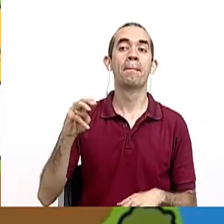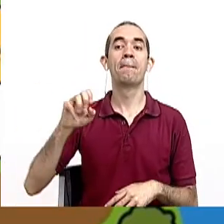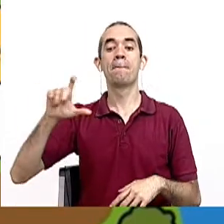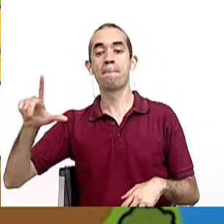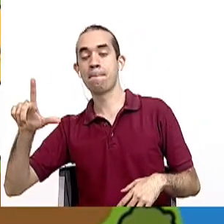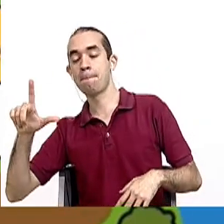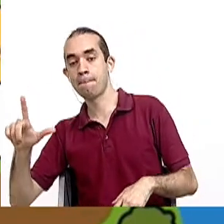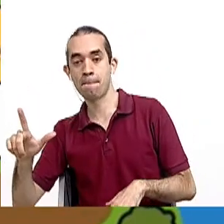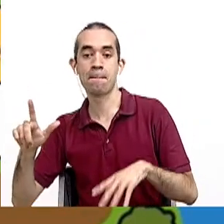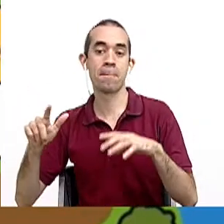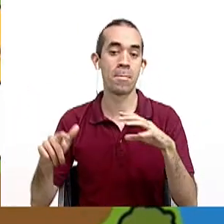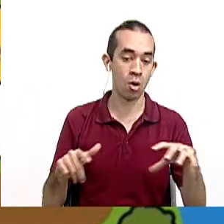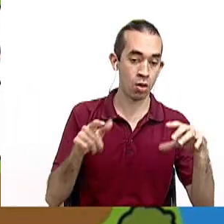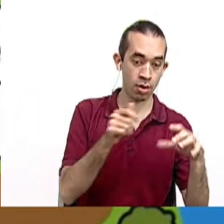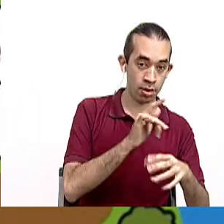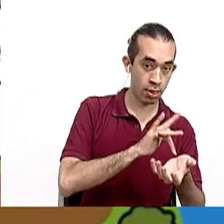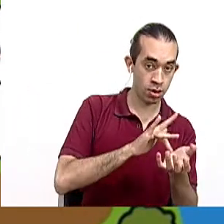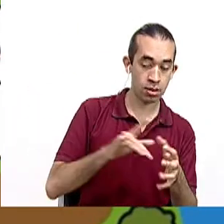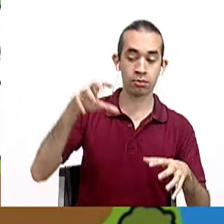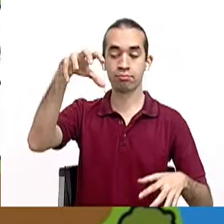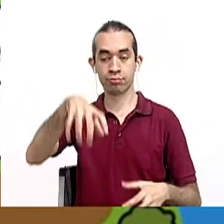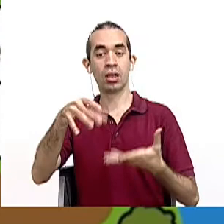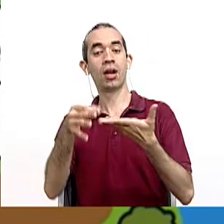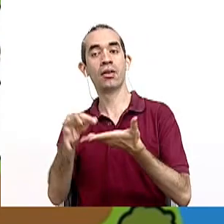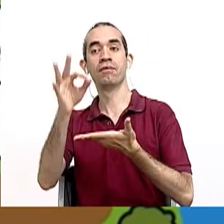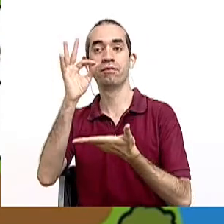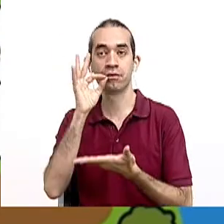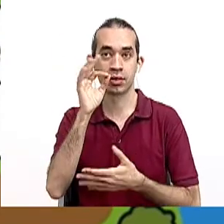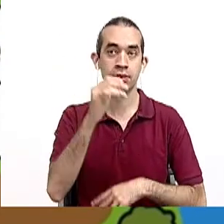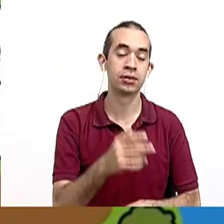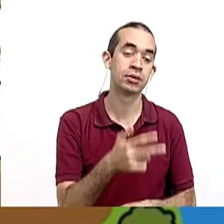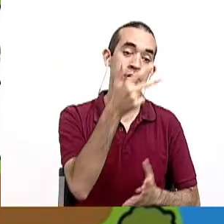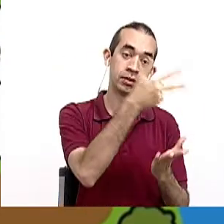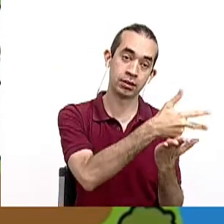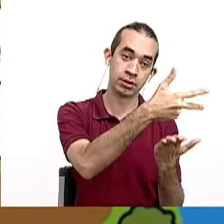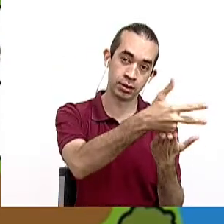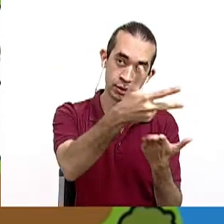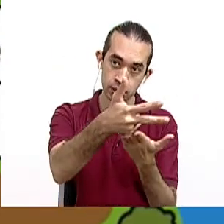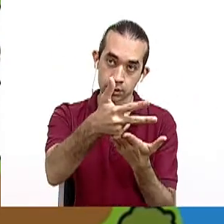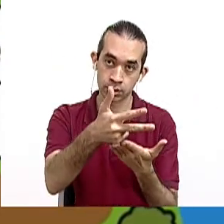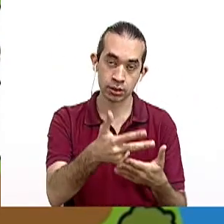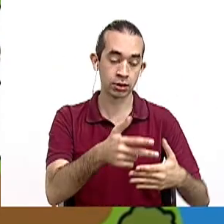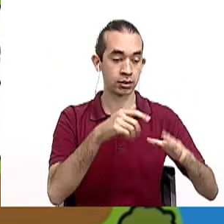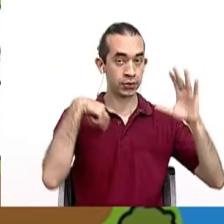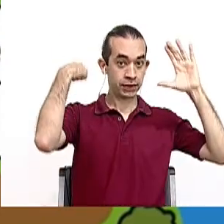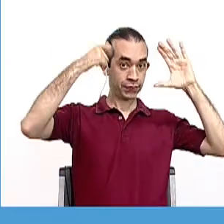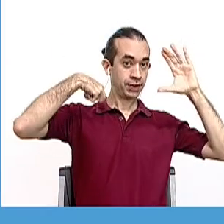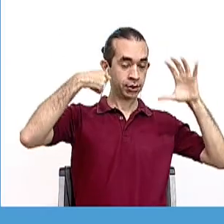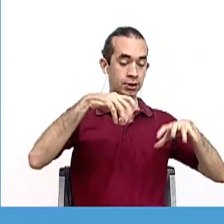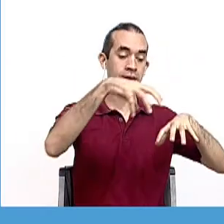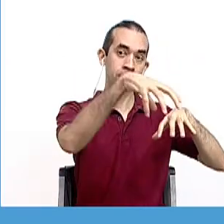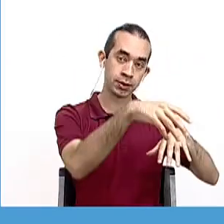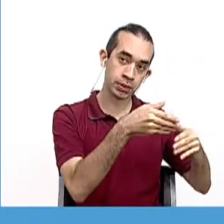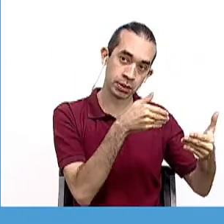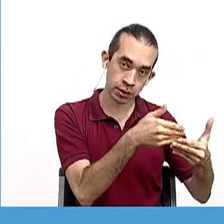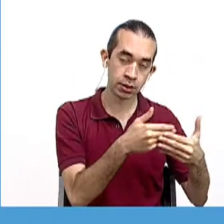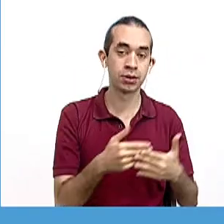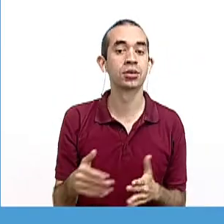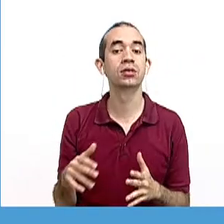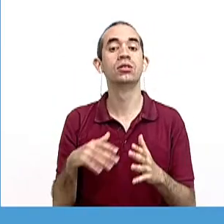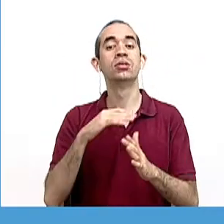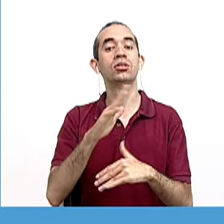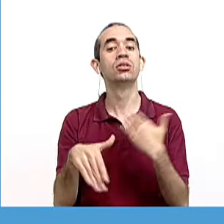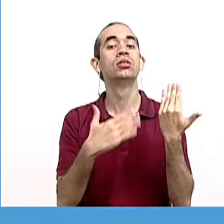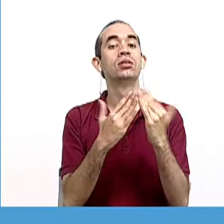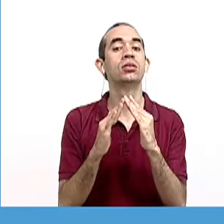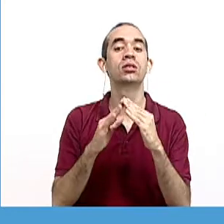drugstore, there's a cafe. There's a bus station near to the movie theater. These are all the